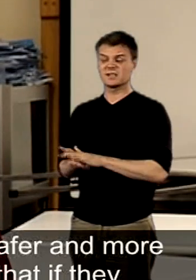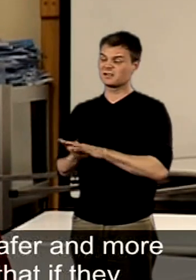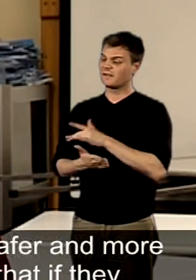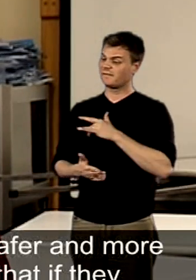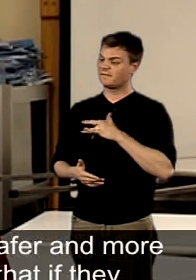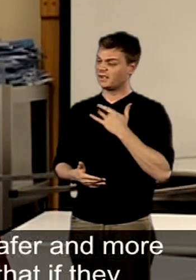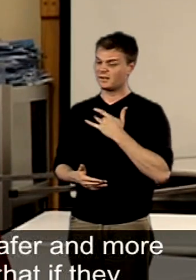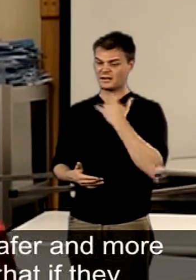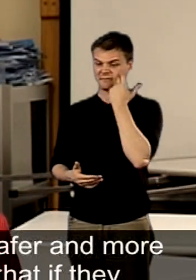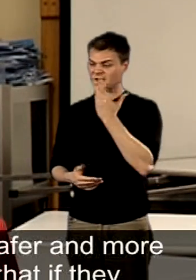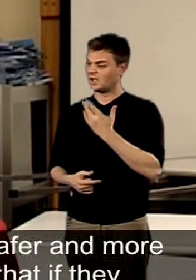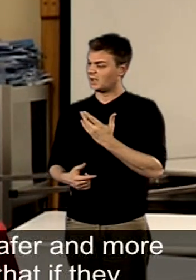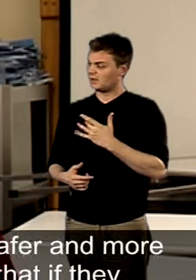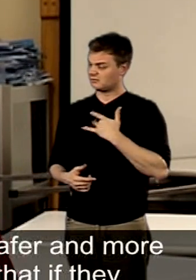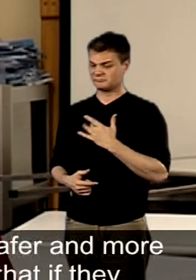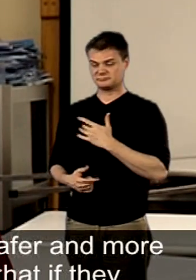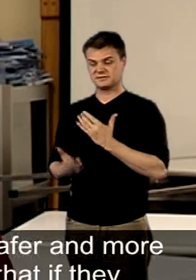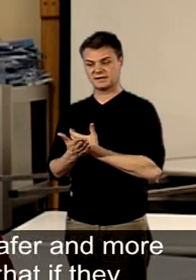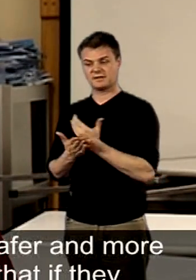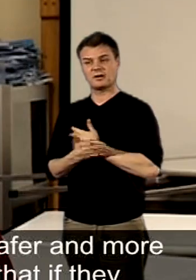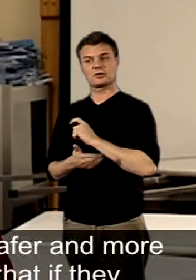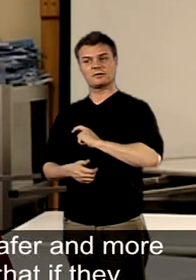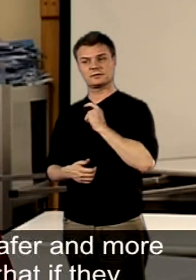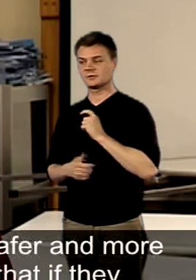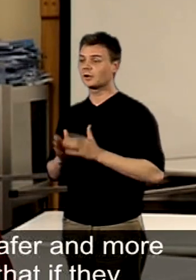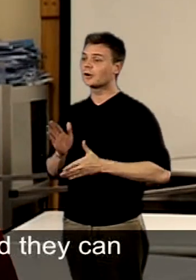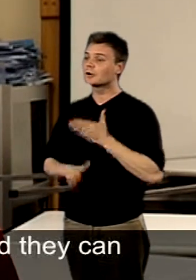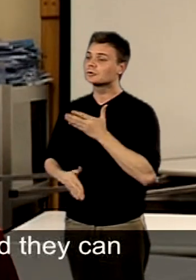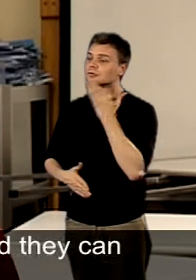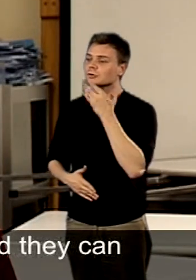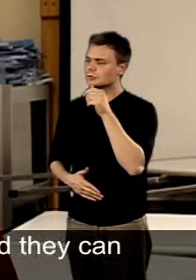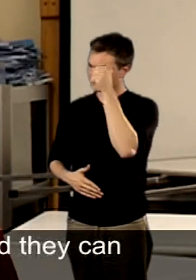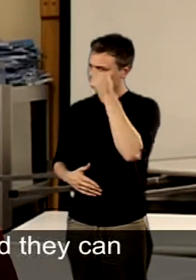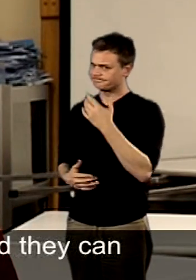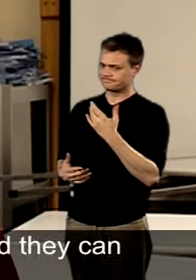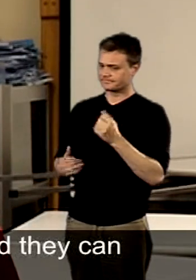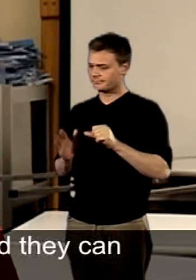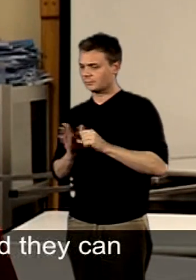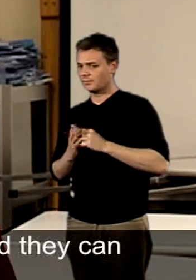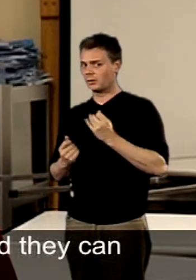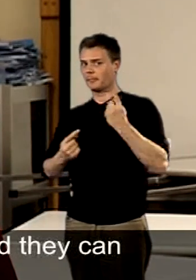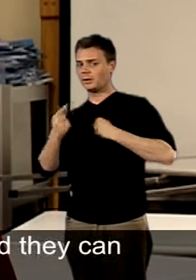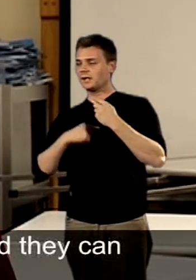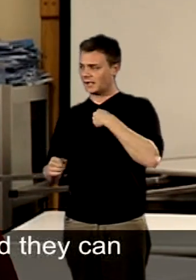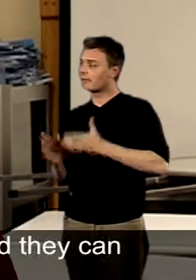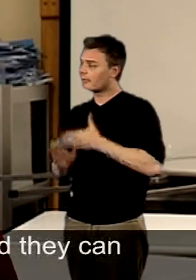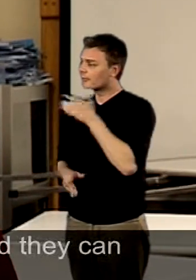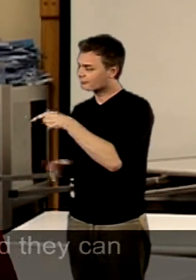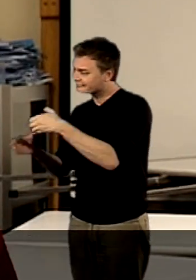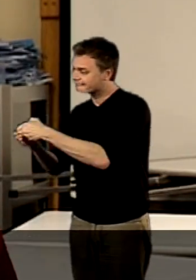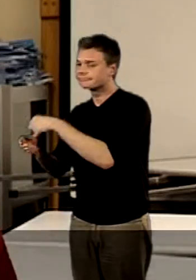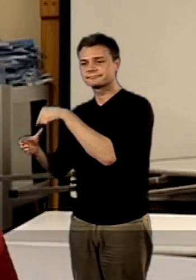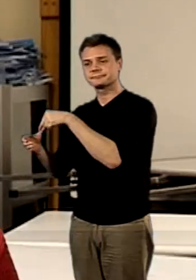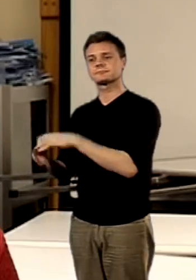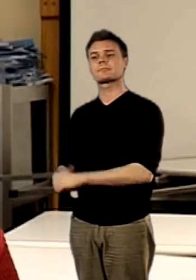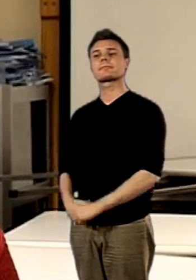there, I think makes them feel safer and more confident going to school, knowing that if they have a problem or if they are bullied, they can come to